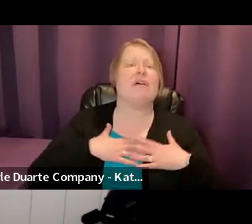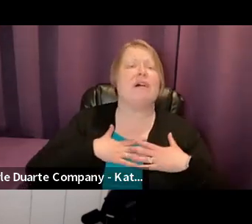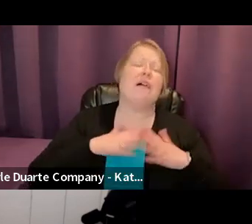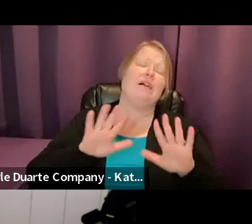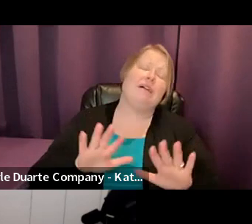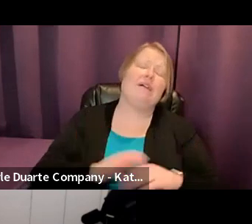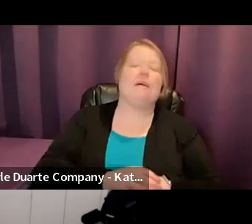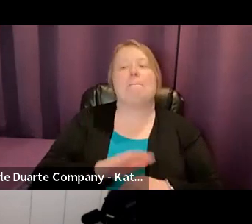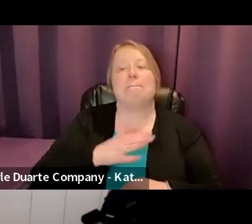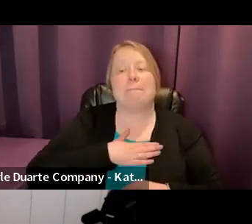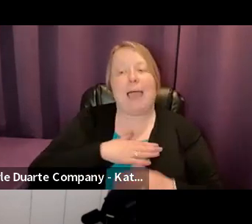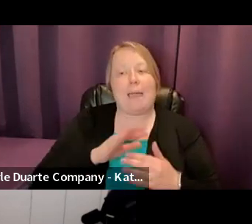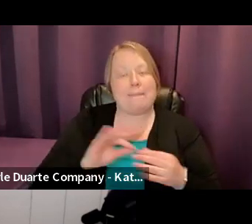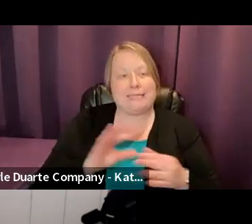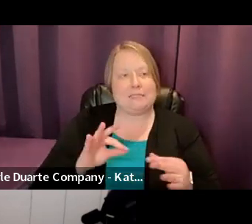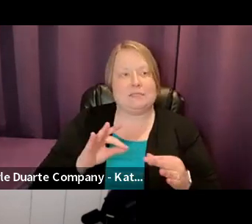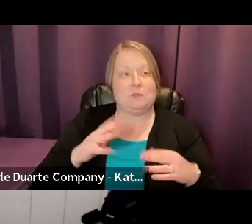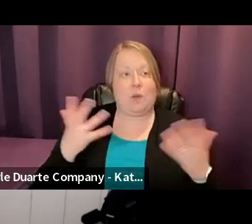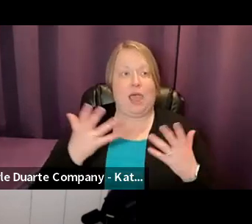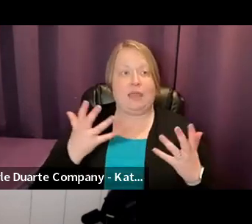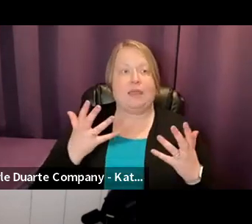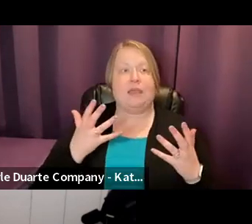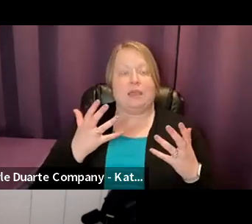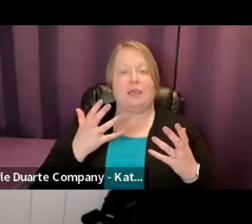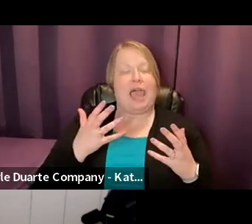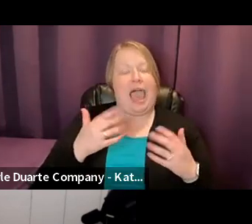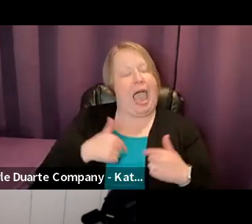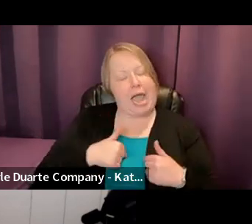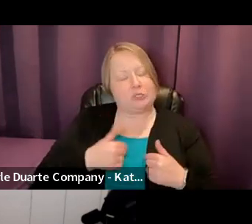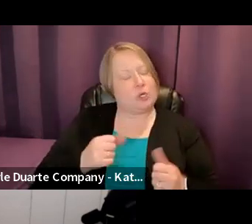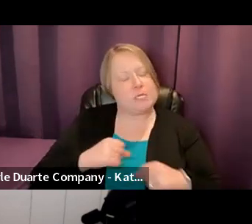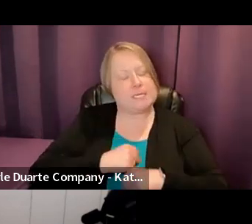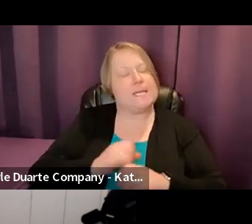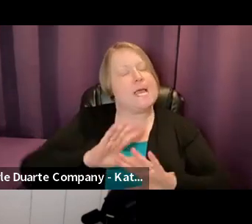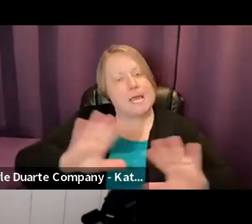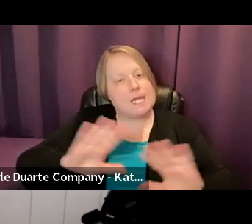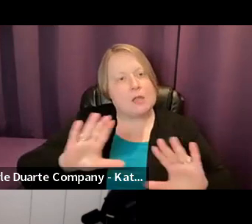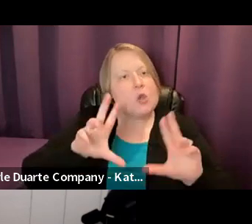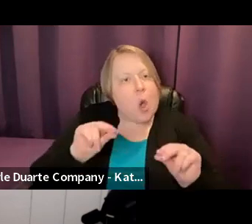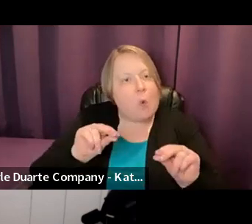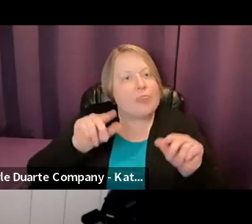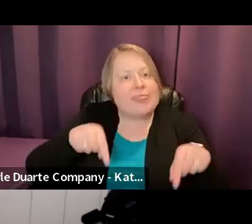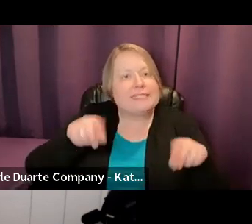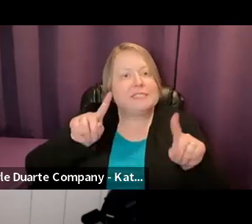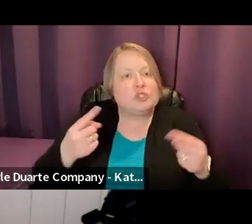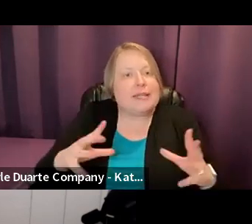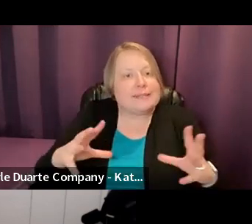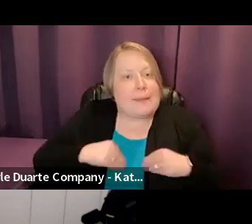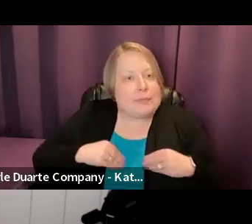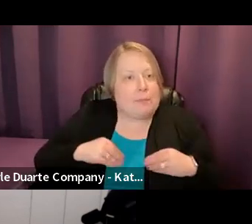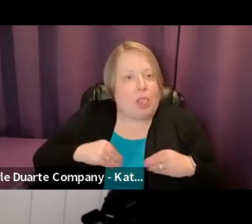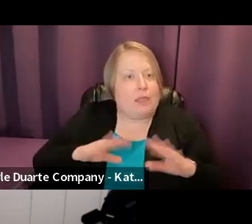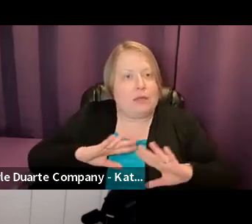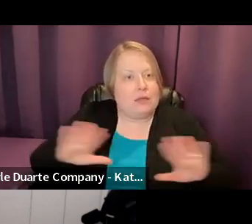message, I fought very hard to turn that around to be, no, this is just acceptable and we are